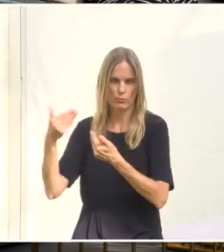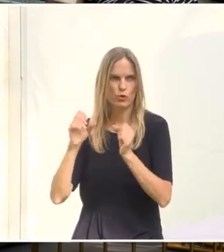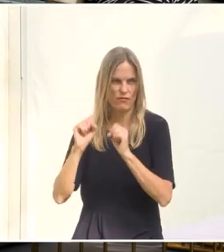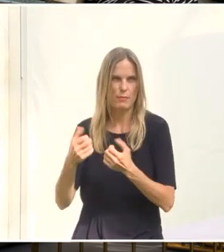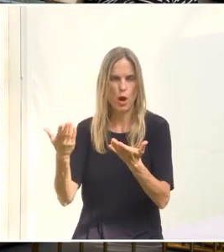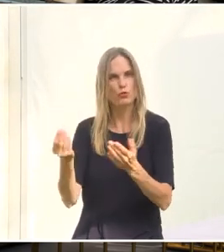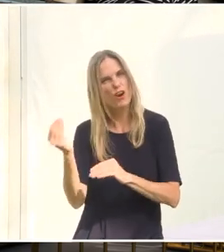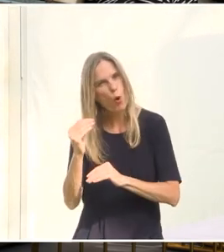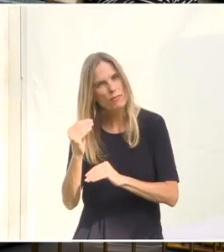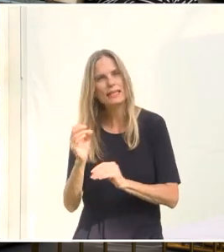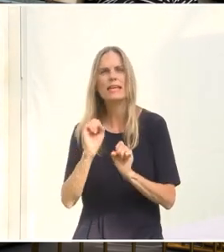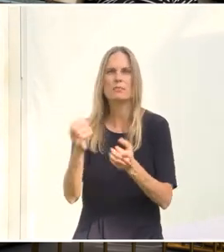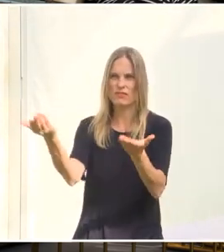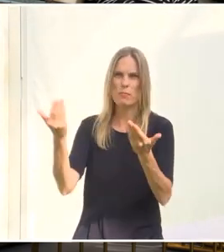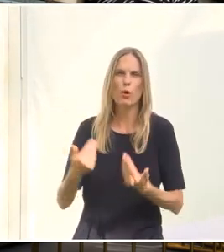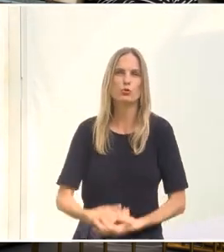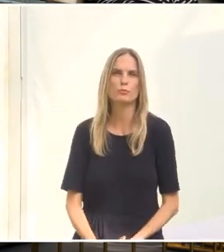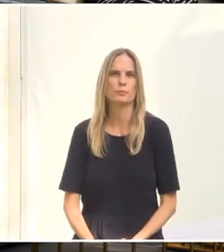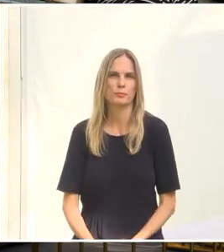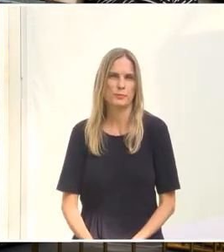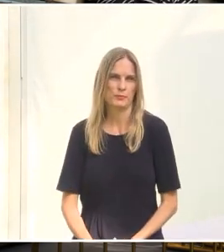comments, whatever.